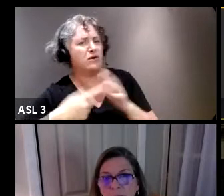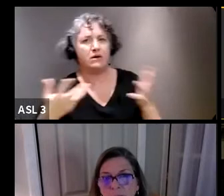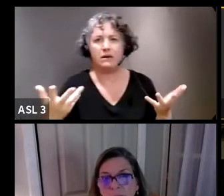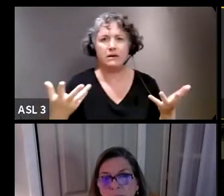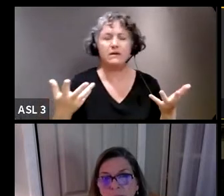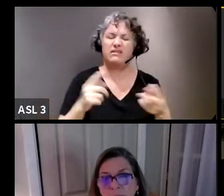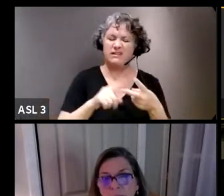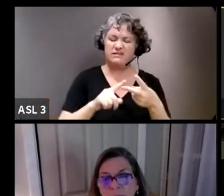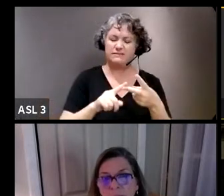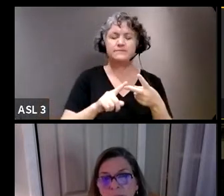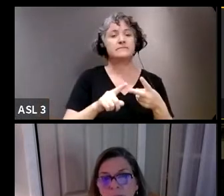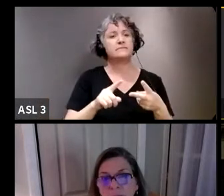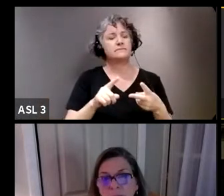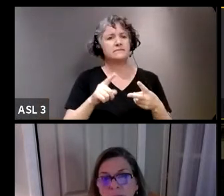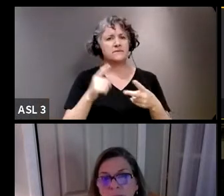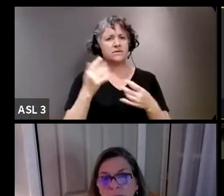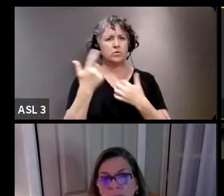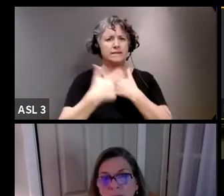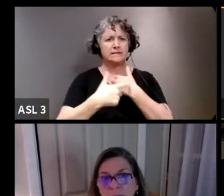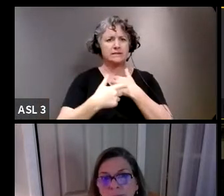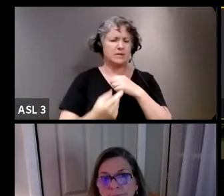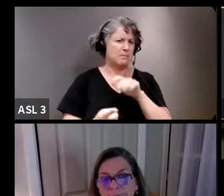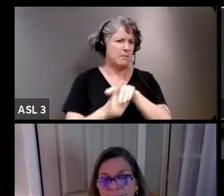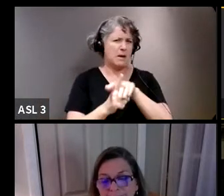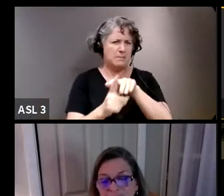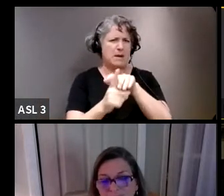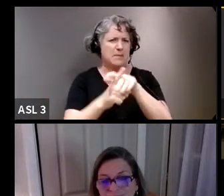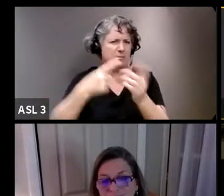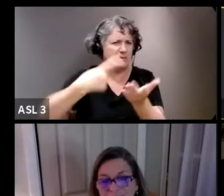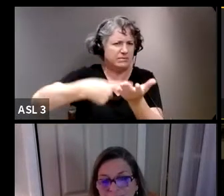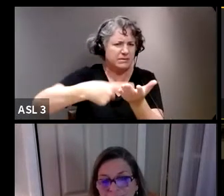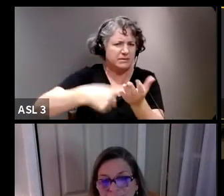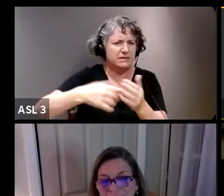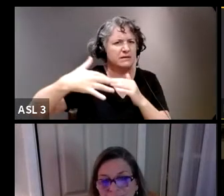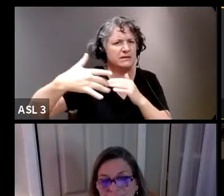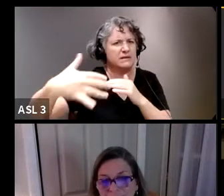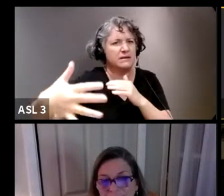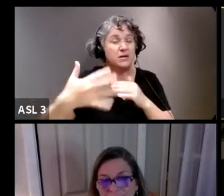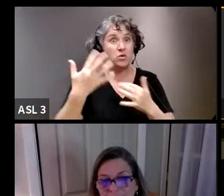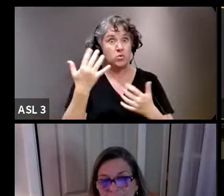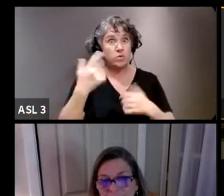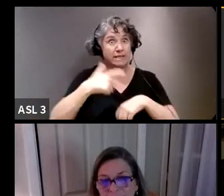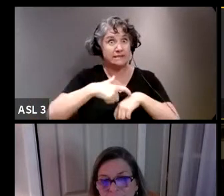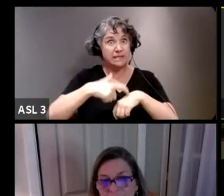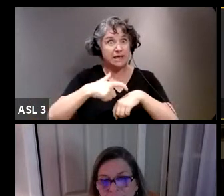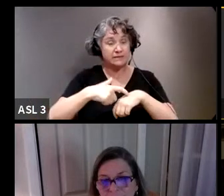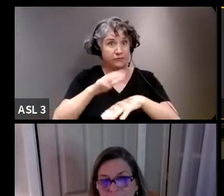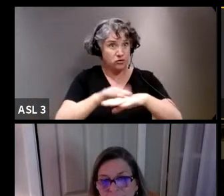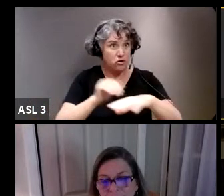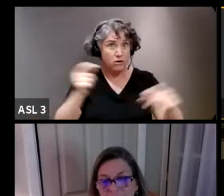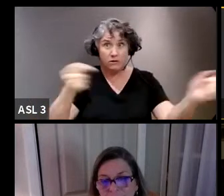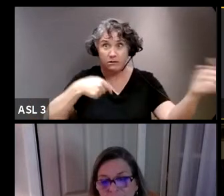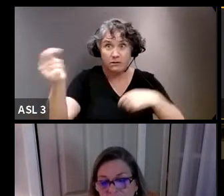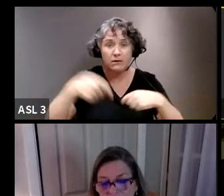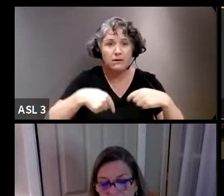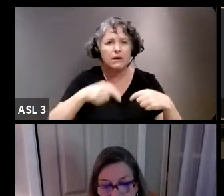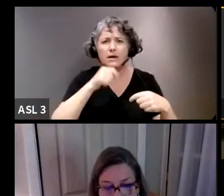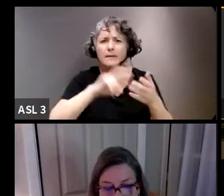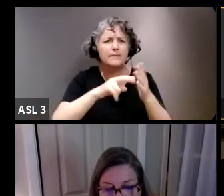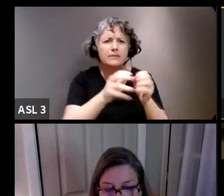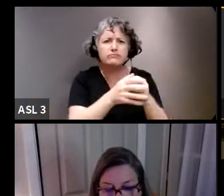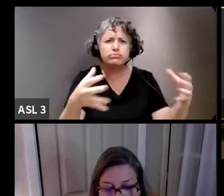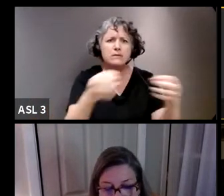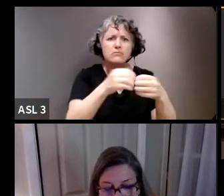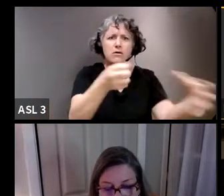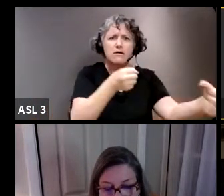come up a number of times but that doesn't necessarily need to translate to more cops if you're paying attention to what people are saying detoxing the ops